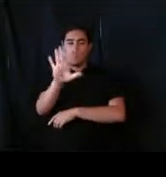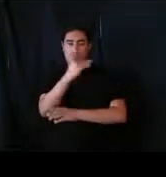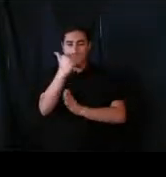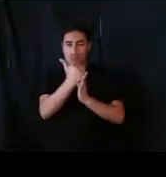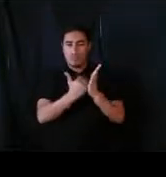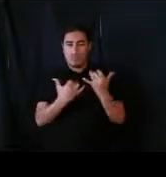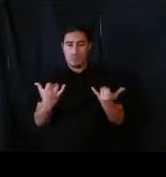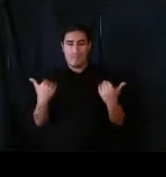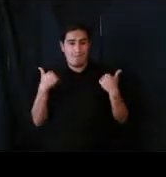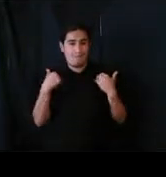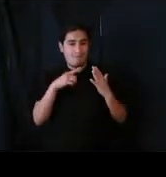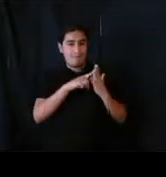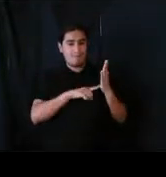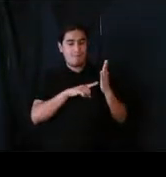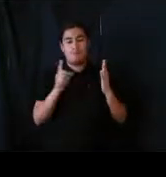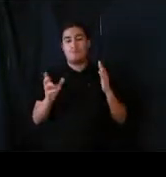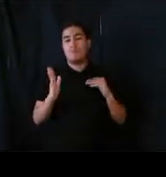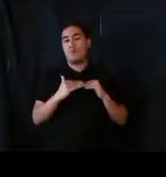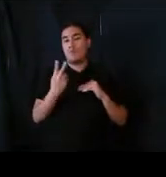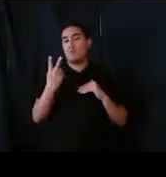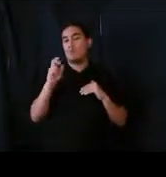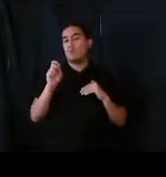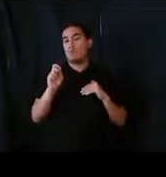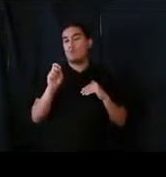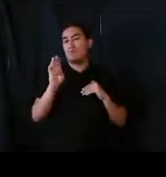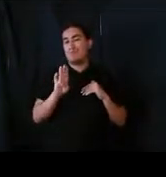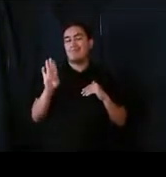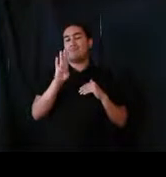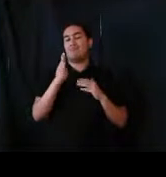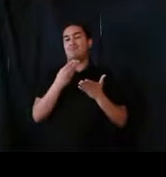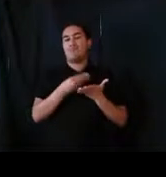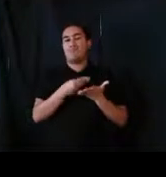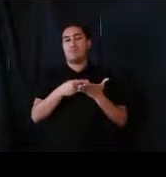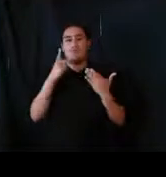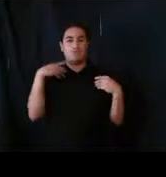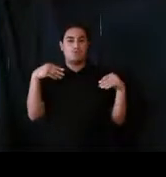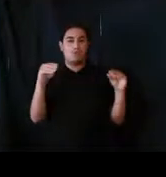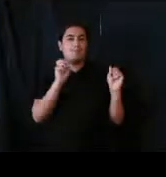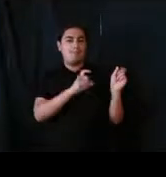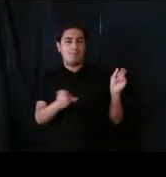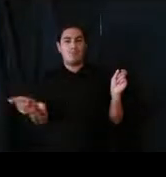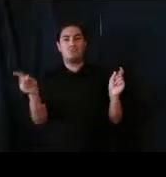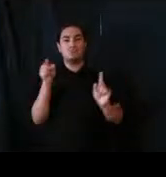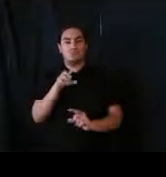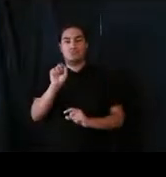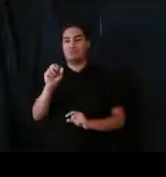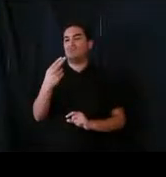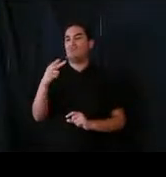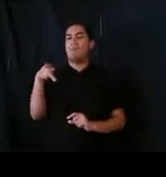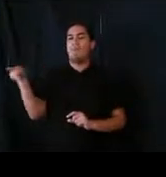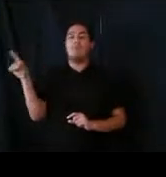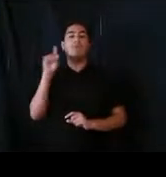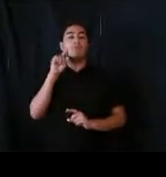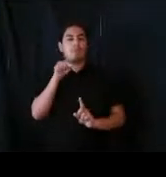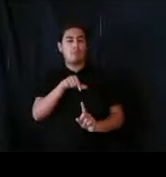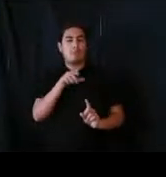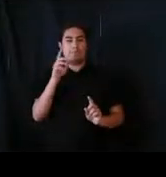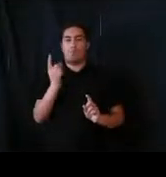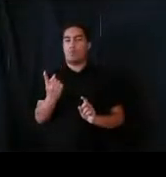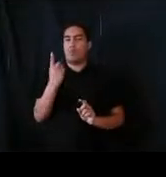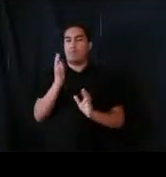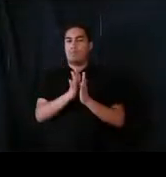have uh more than two billion dollars in shop allocations up for consideration and i think there's a single book item with